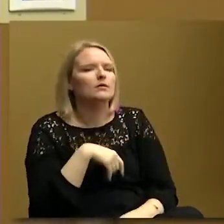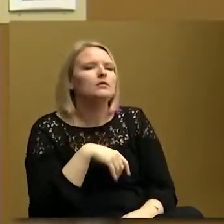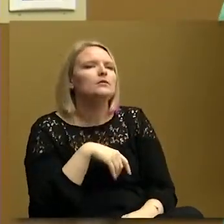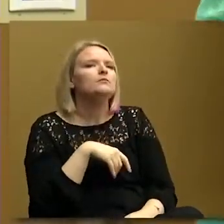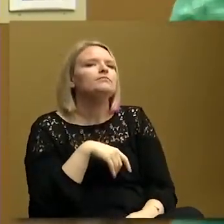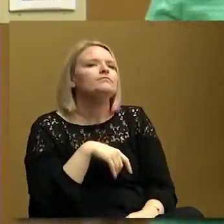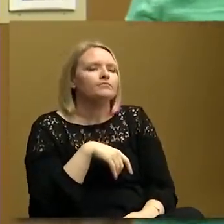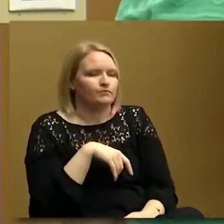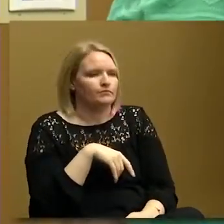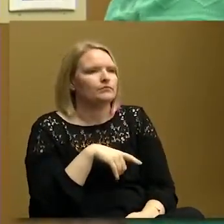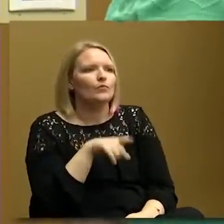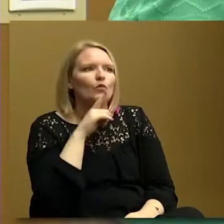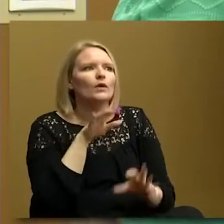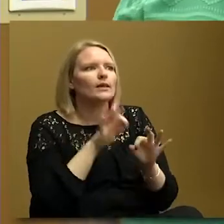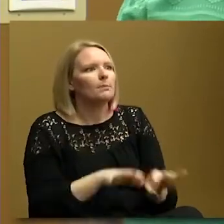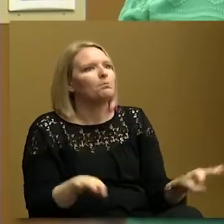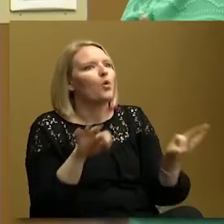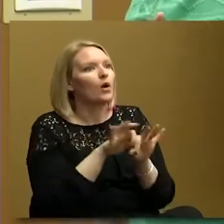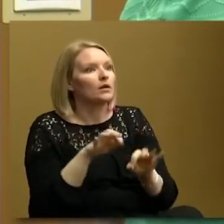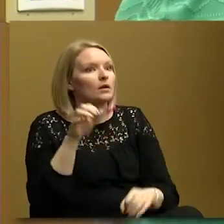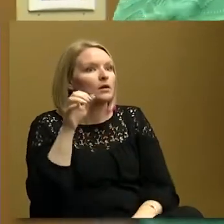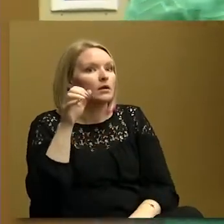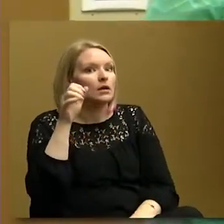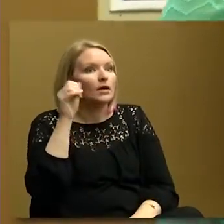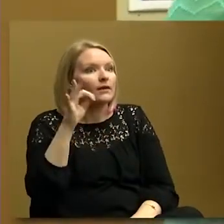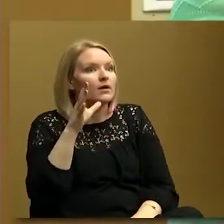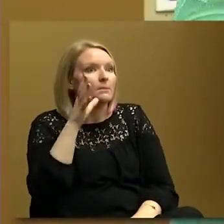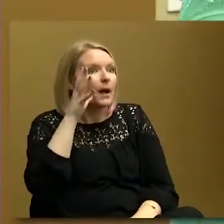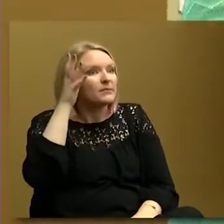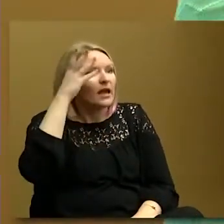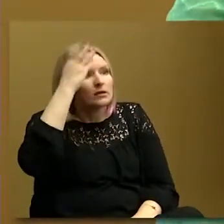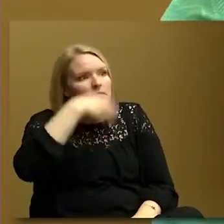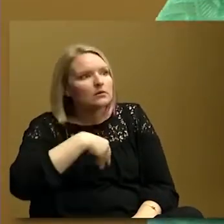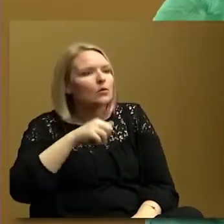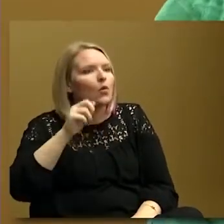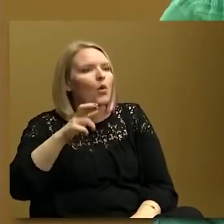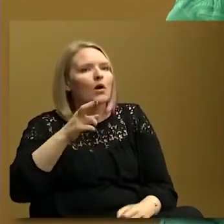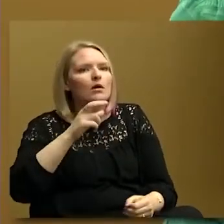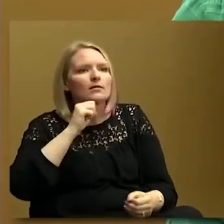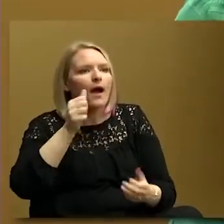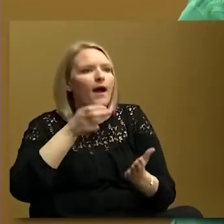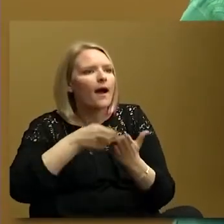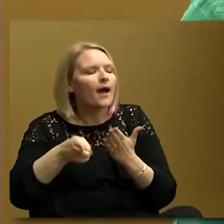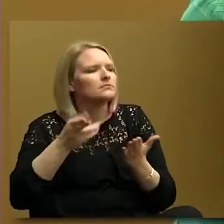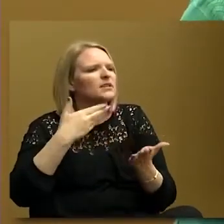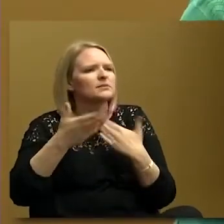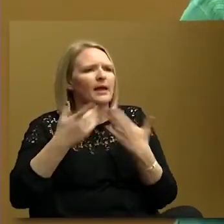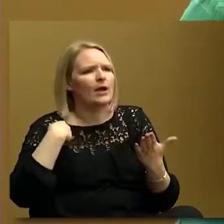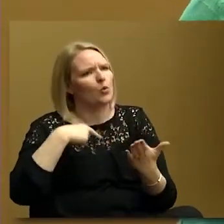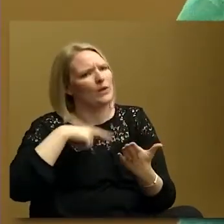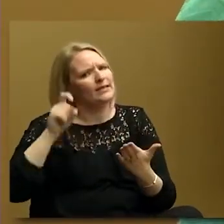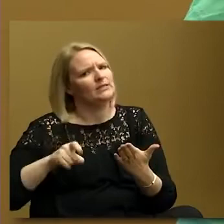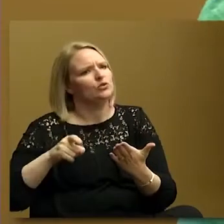she thinks it's important even if to validate that parent.